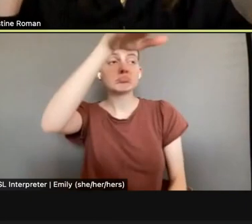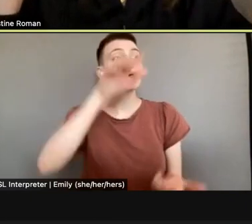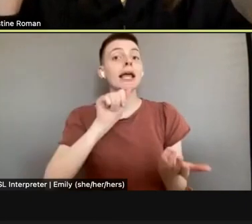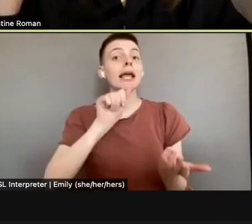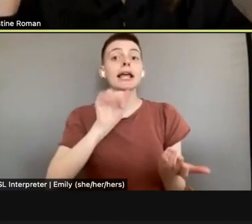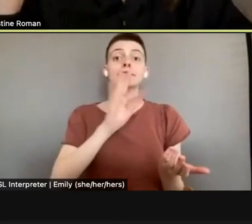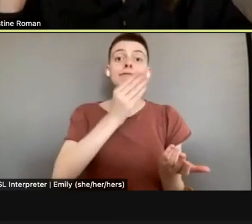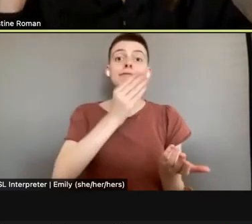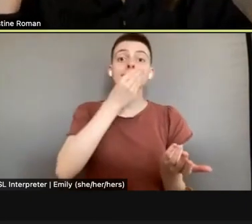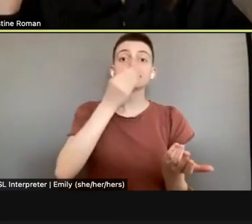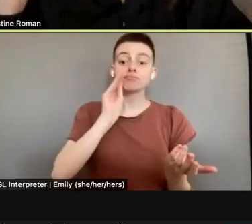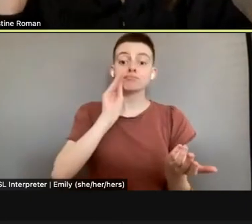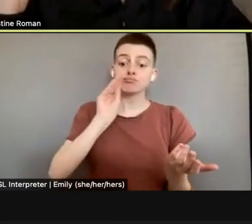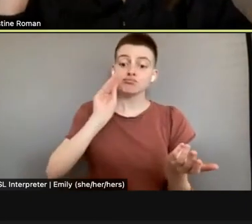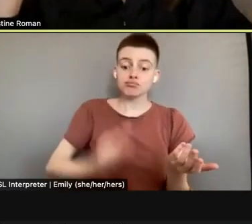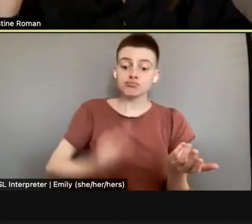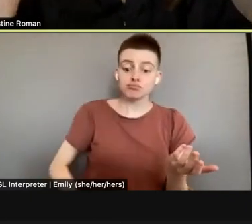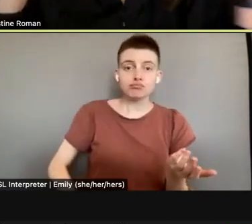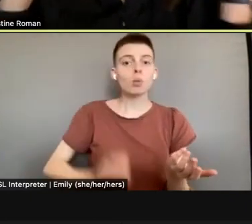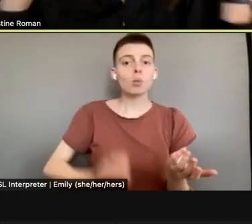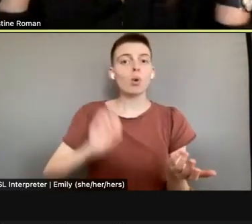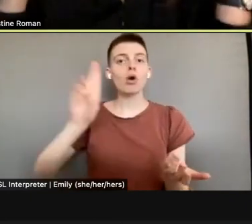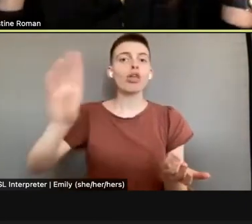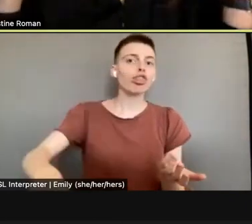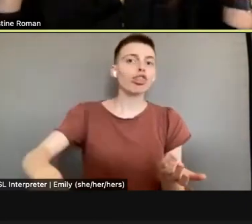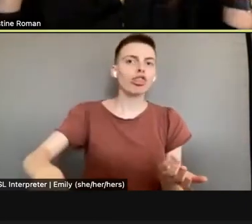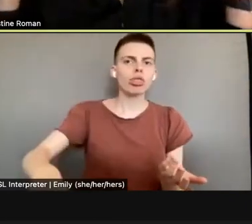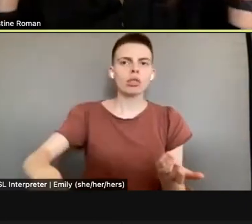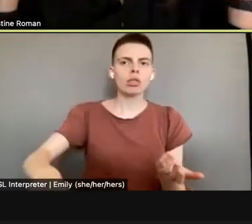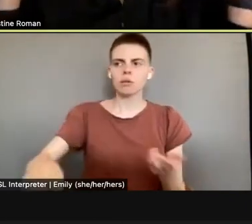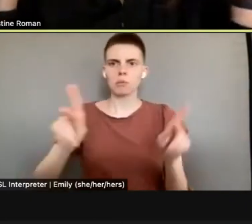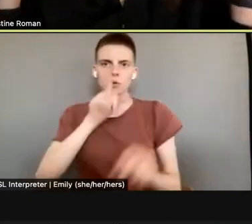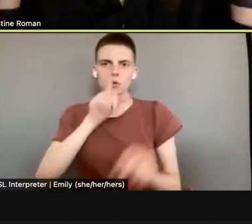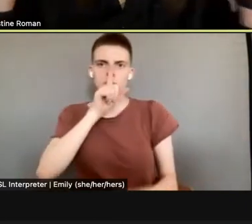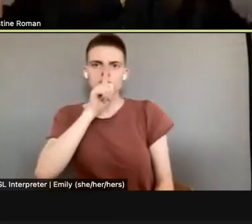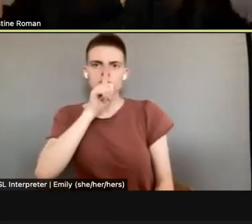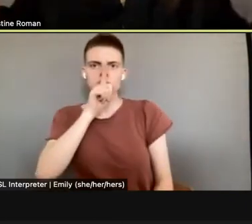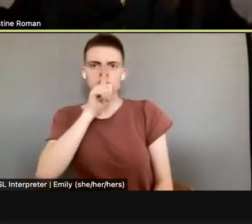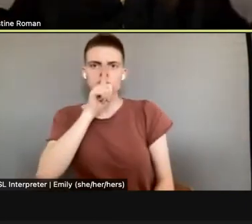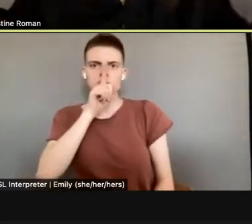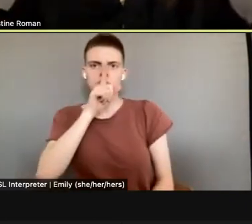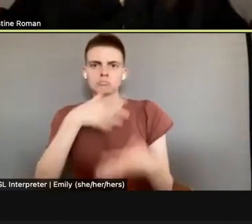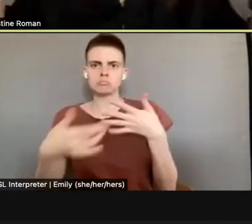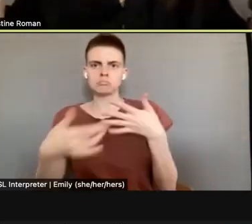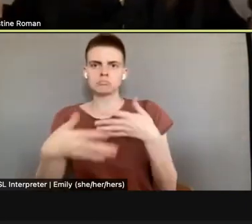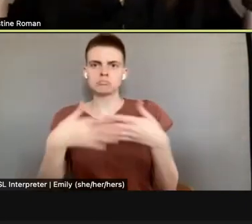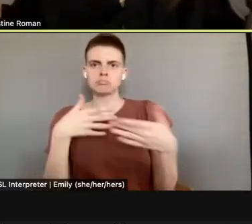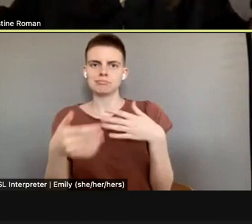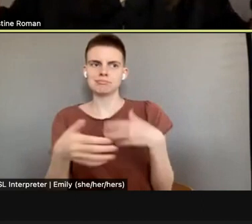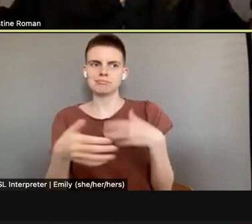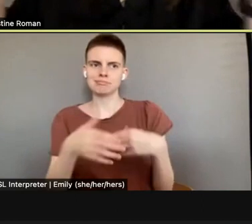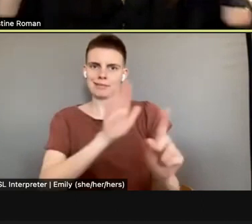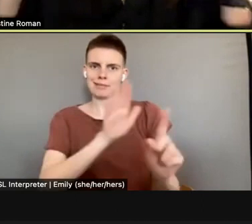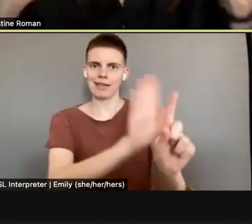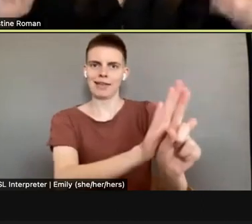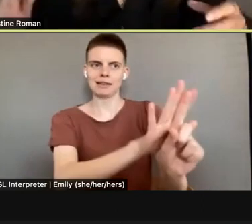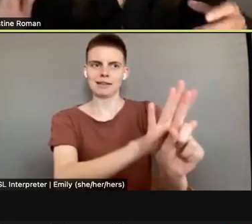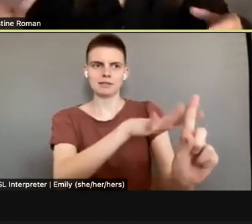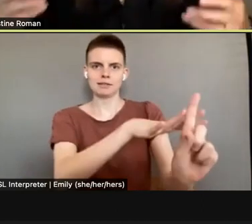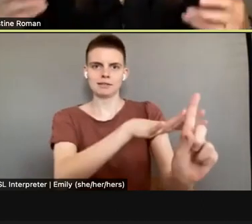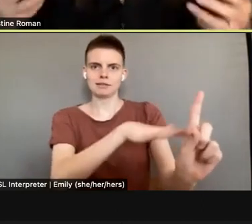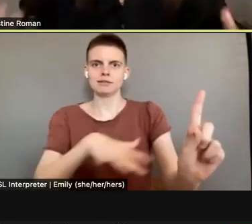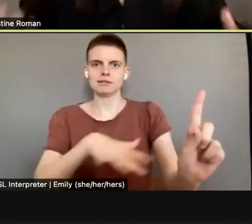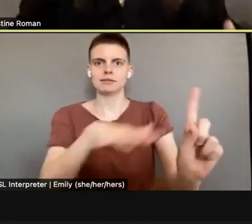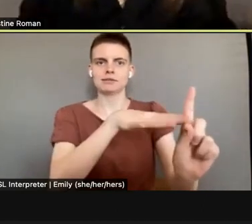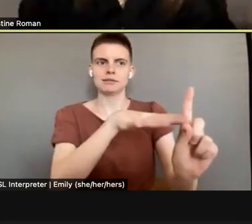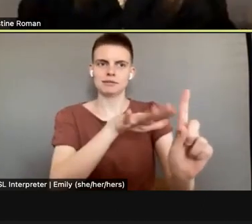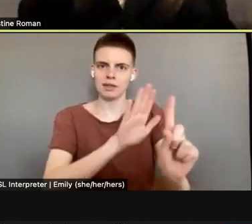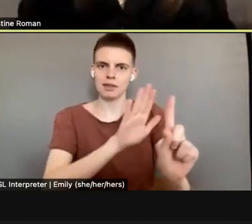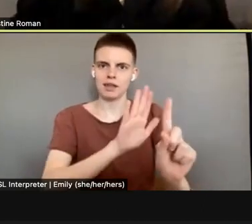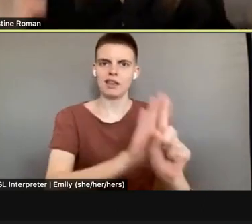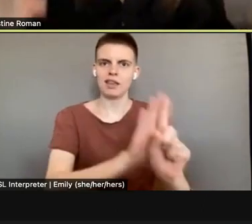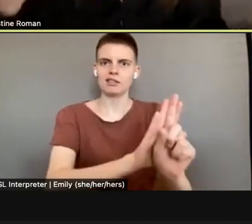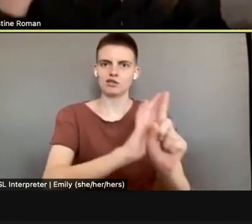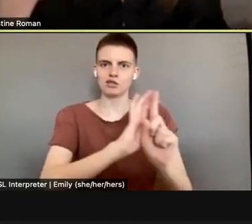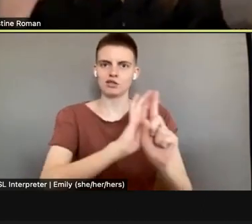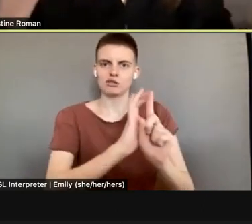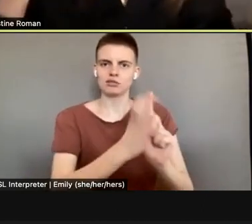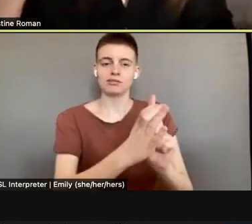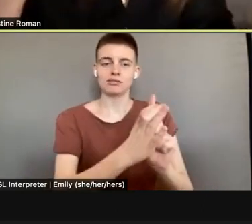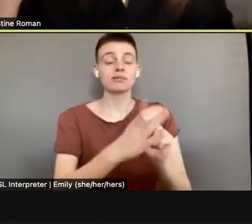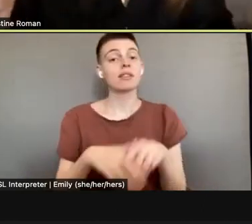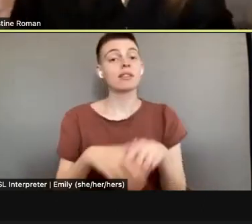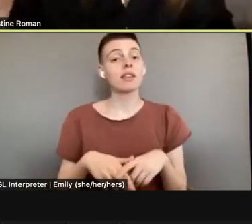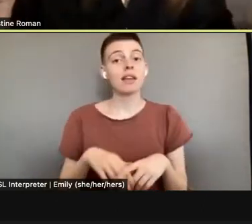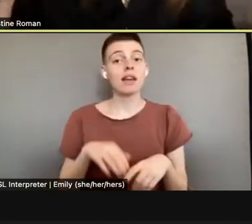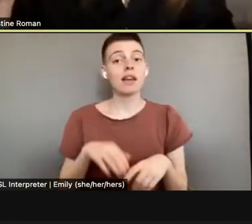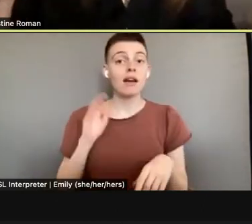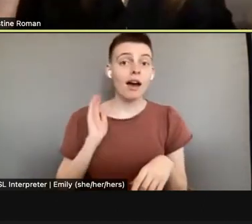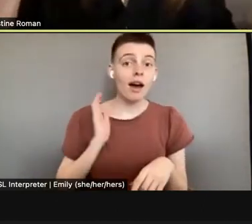lap, right? But that's context. That's context. And for our students, their